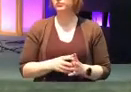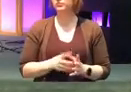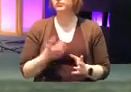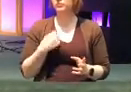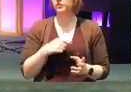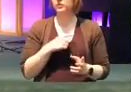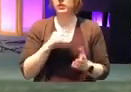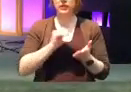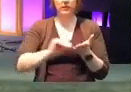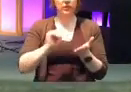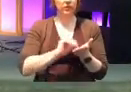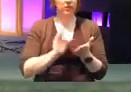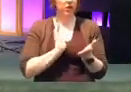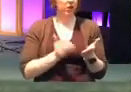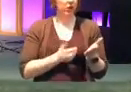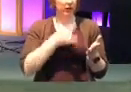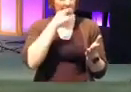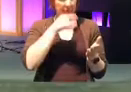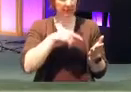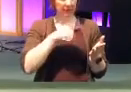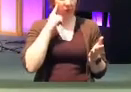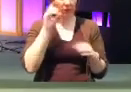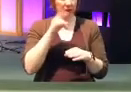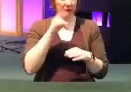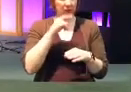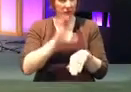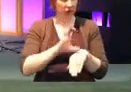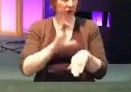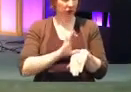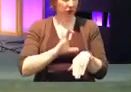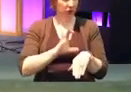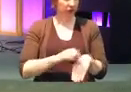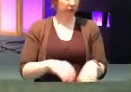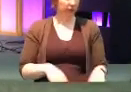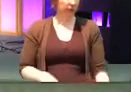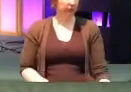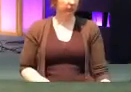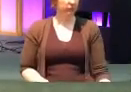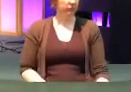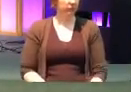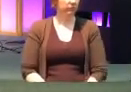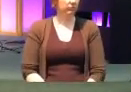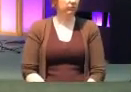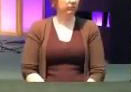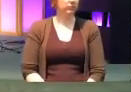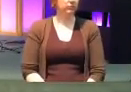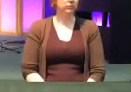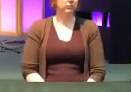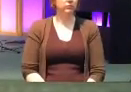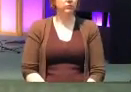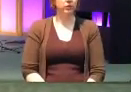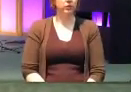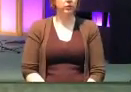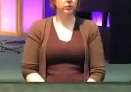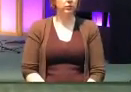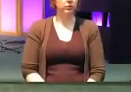We are dismissing our kids for kids' church. Monica is in the back, so kids, you can go ahead and head back to kids'